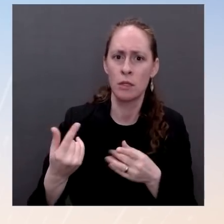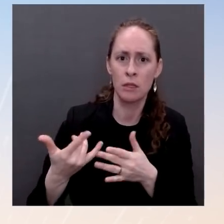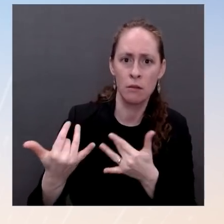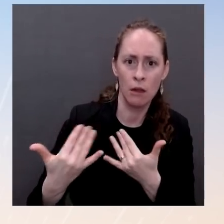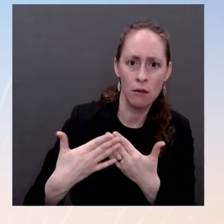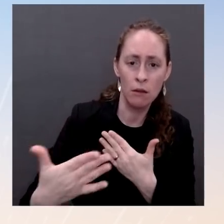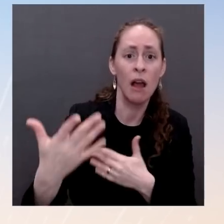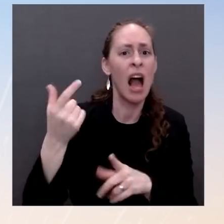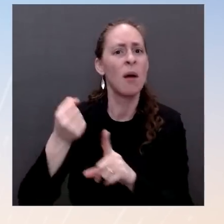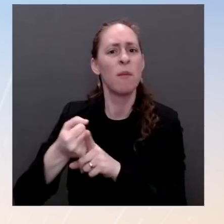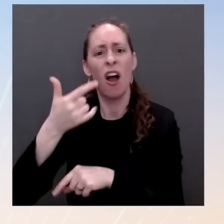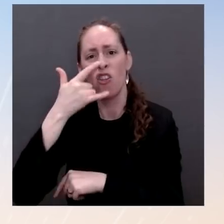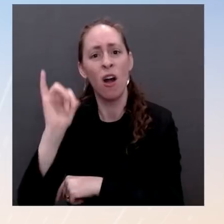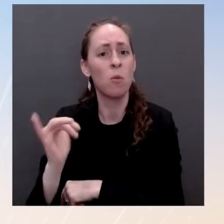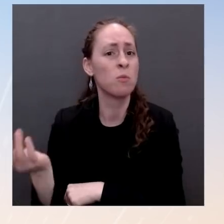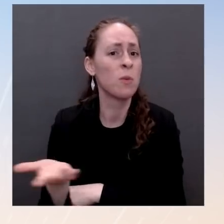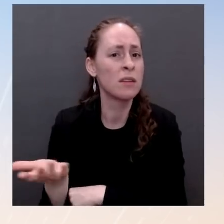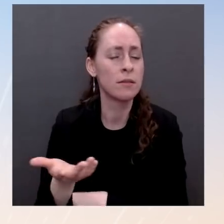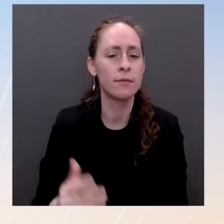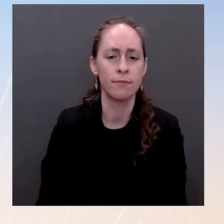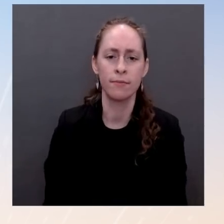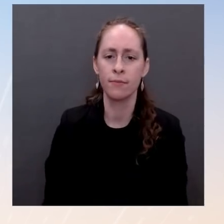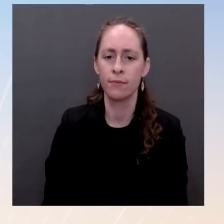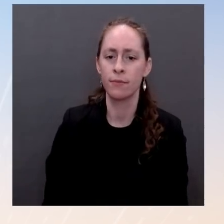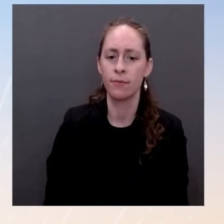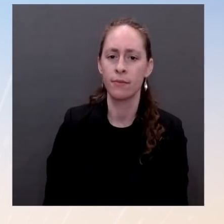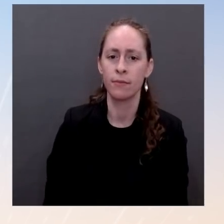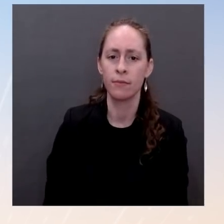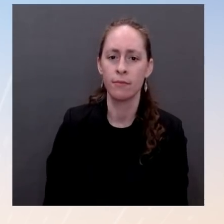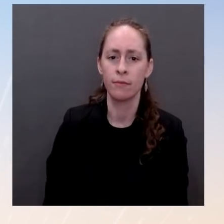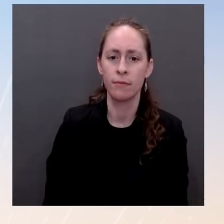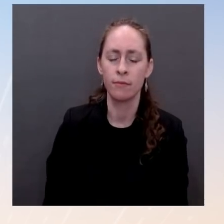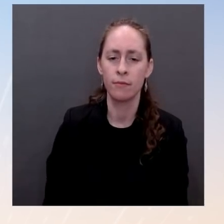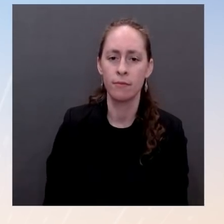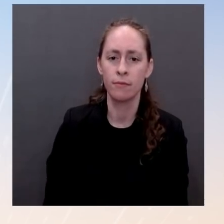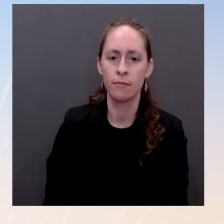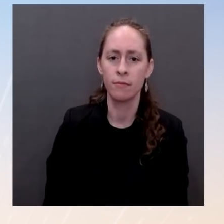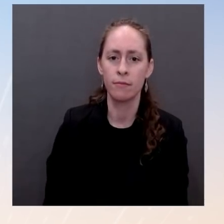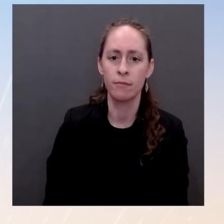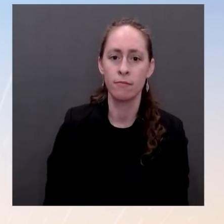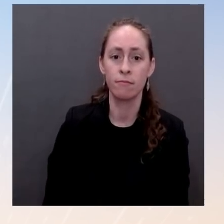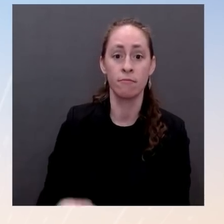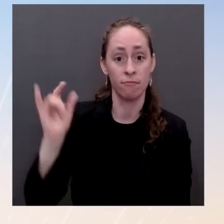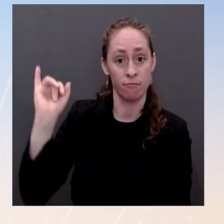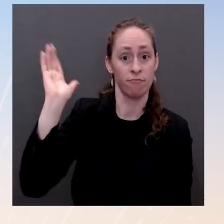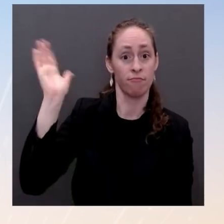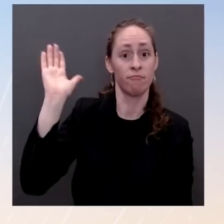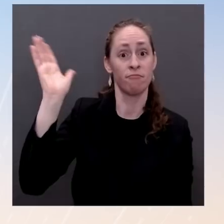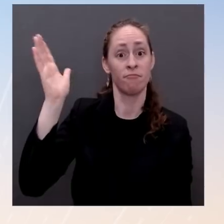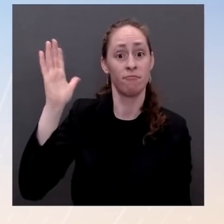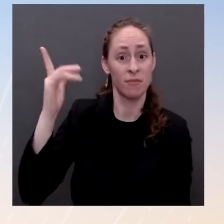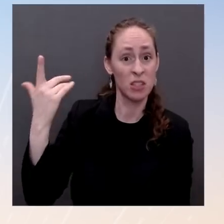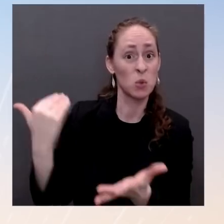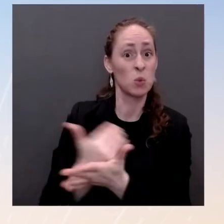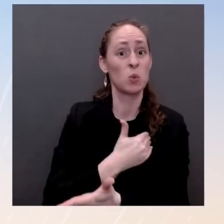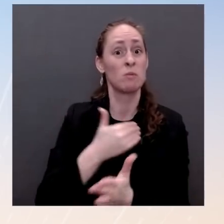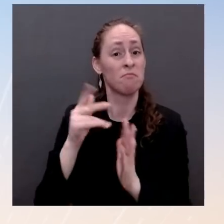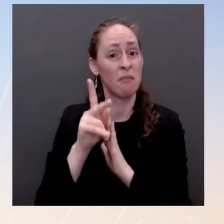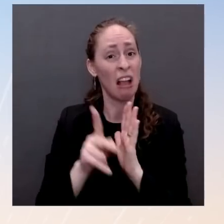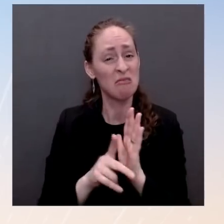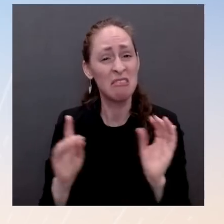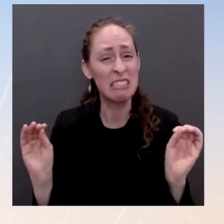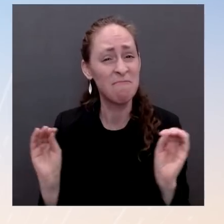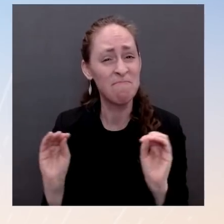as you saw, a desire to put out new policy or based on something new internally. It was just the